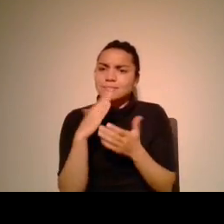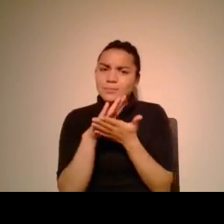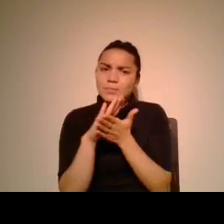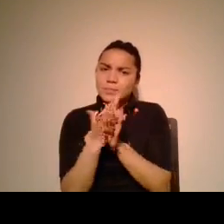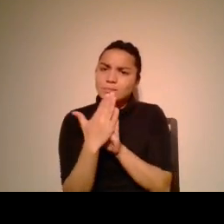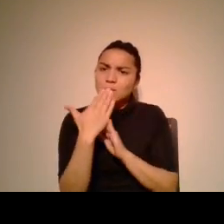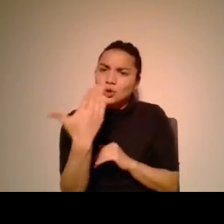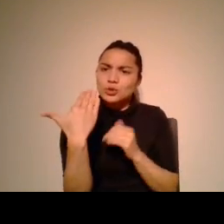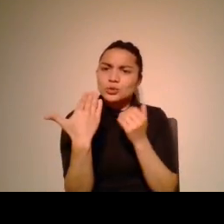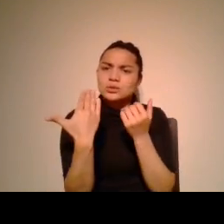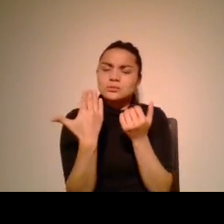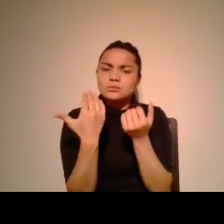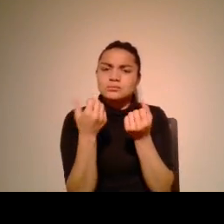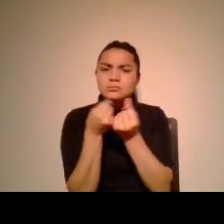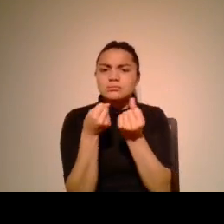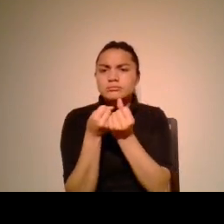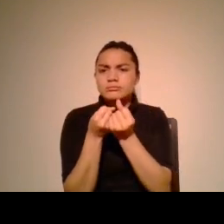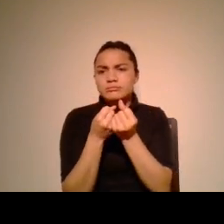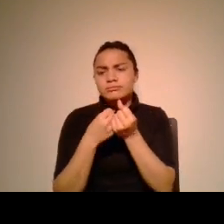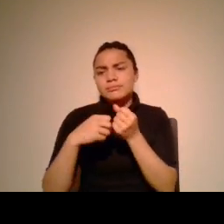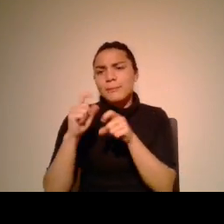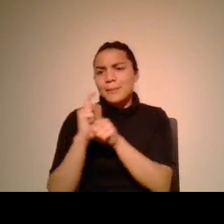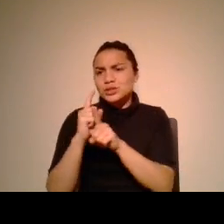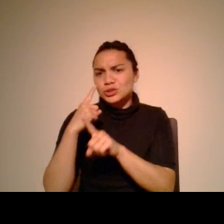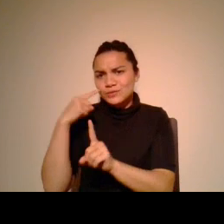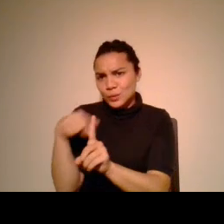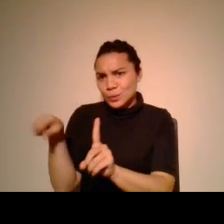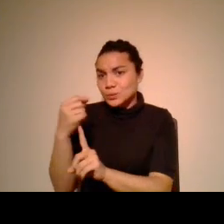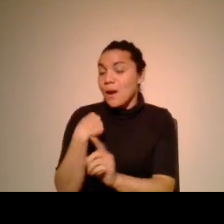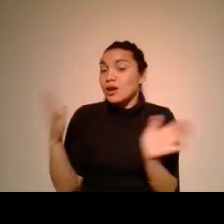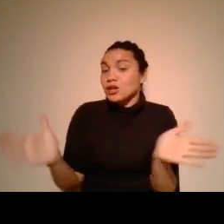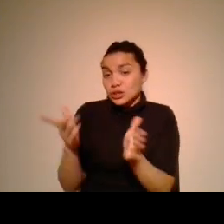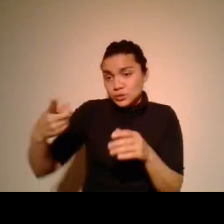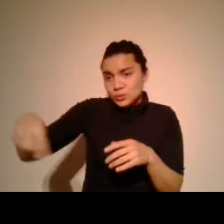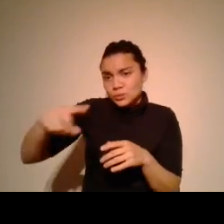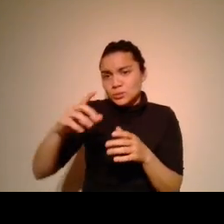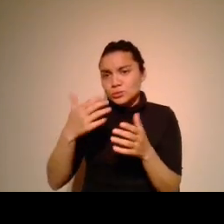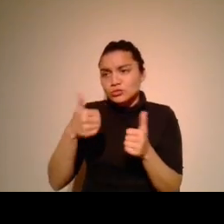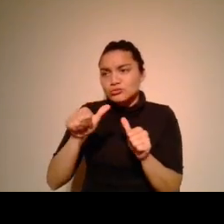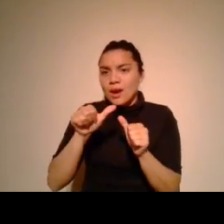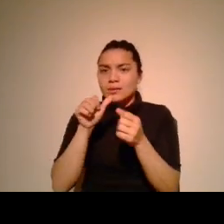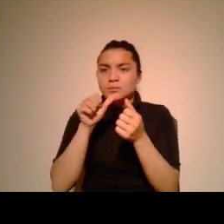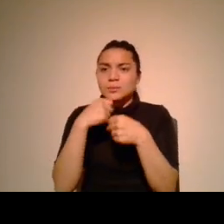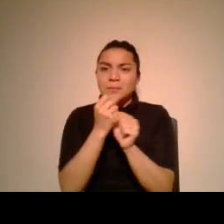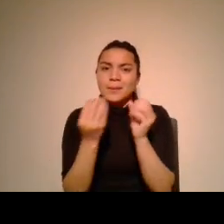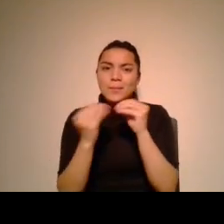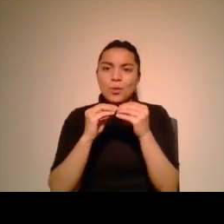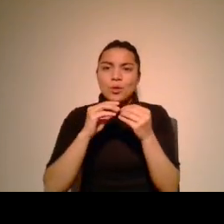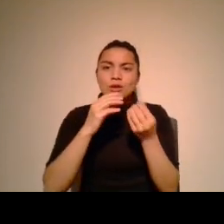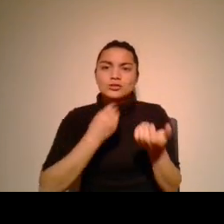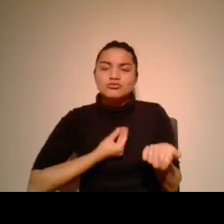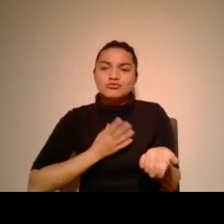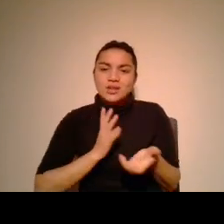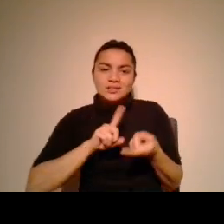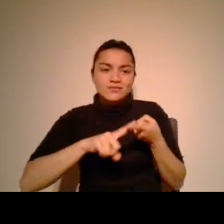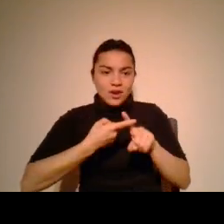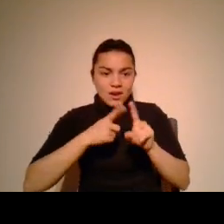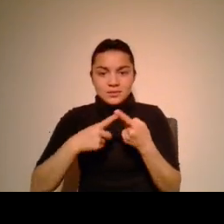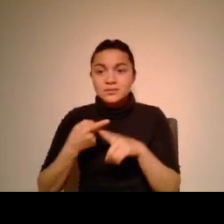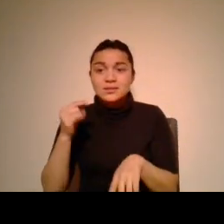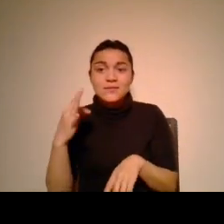the absolute first thing that I would do if I were you, is to try and make trans friends. And if you can't get them at home, go and get